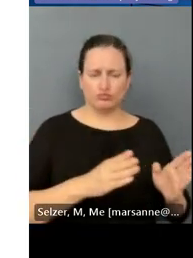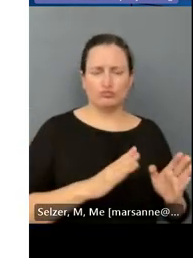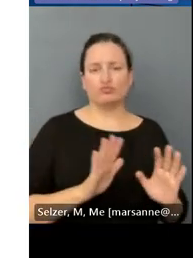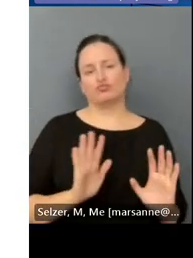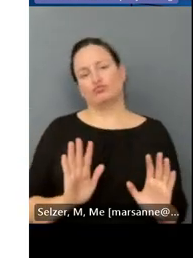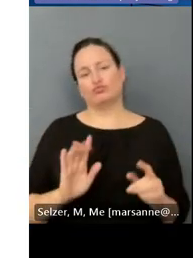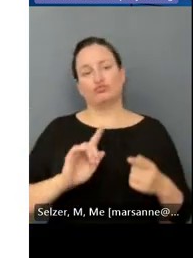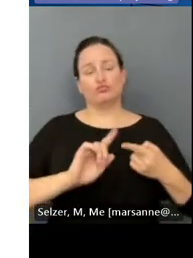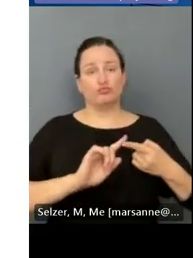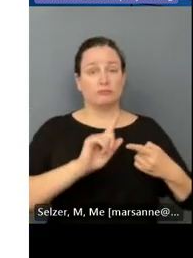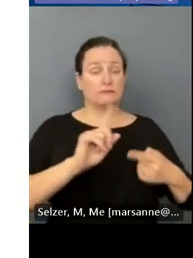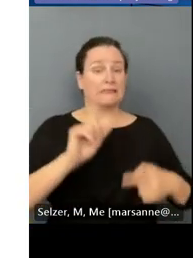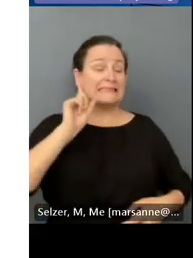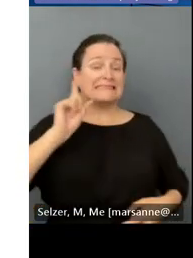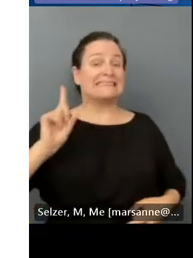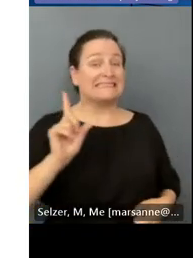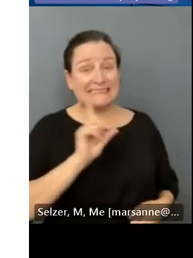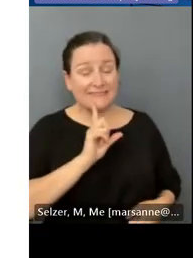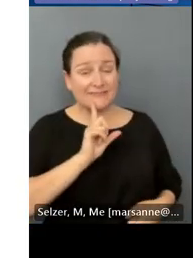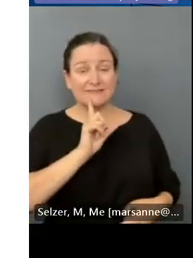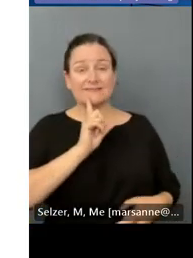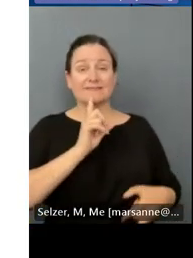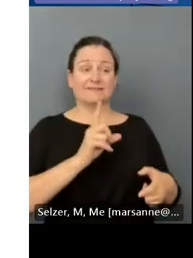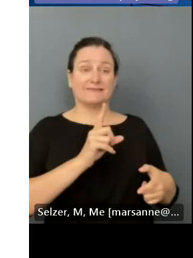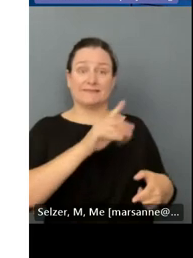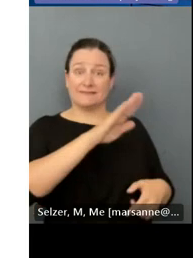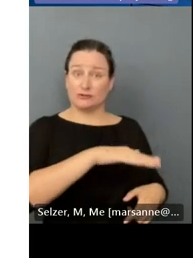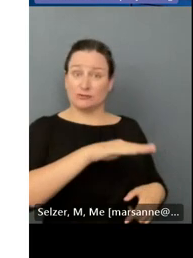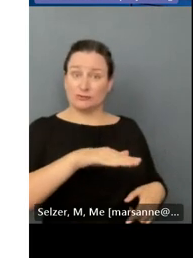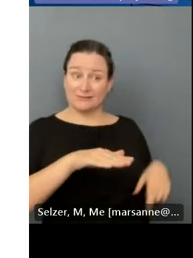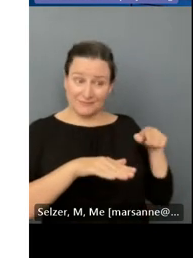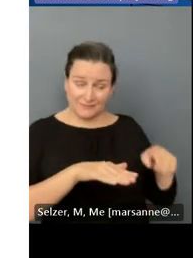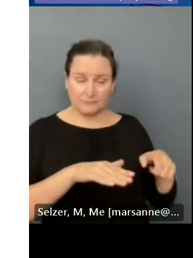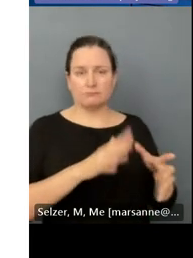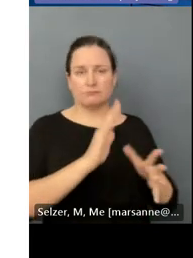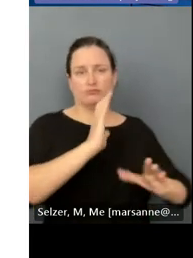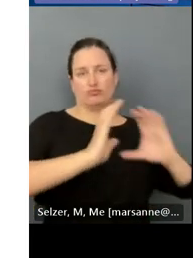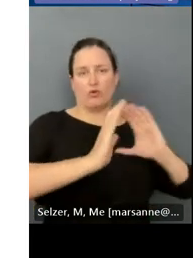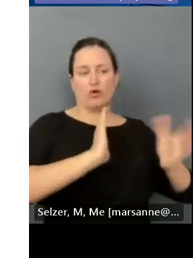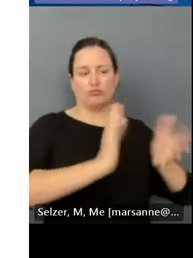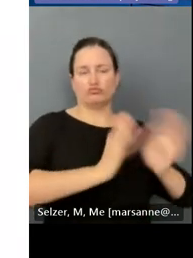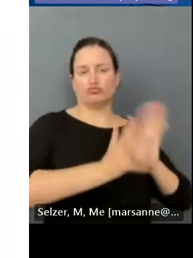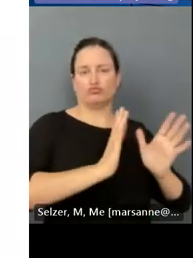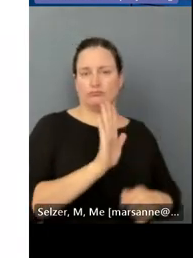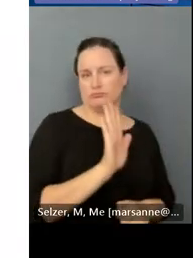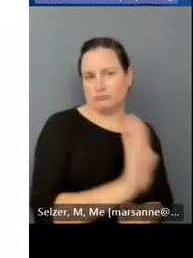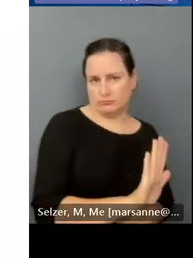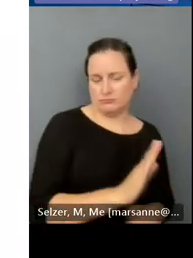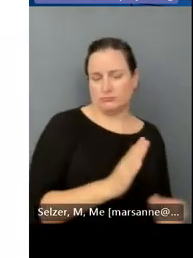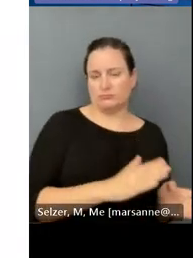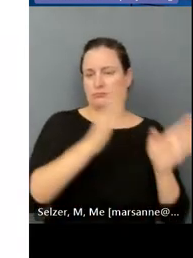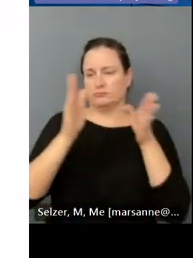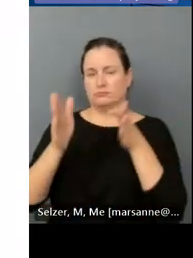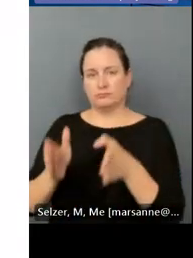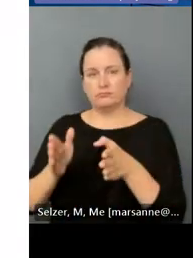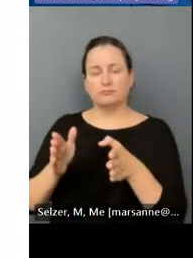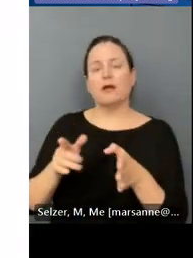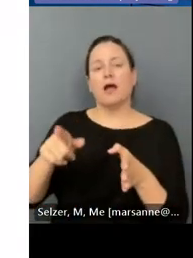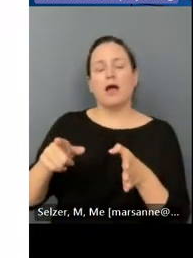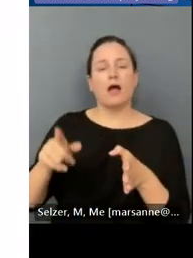total deaf students. Also, we have the style of students with other levels of deafness